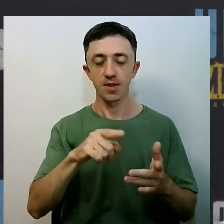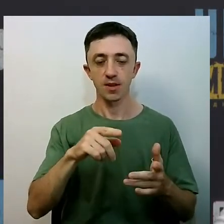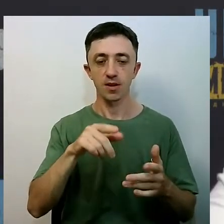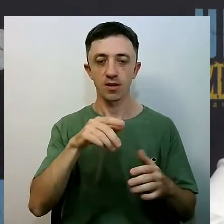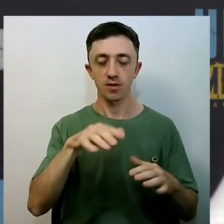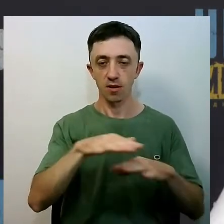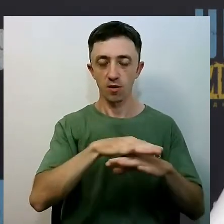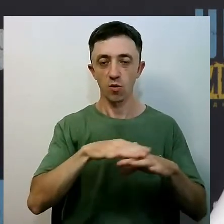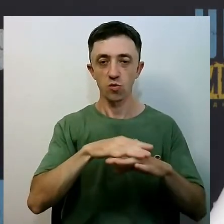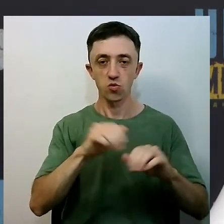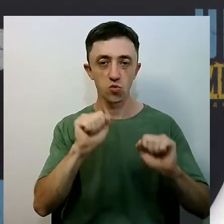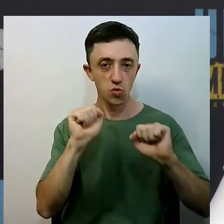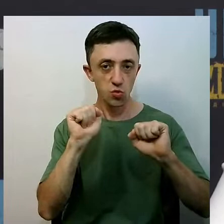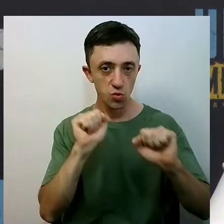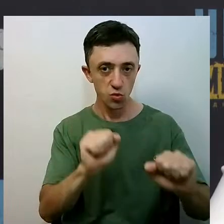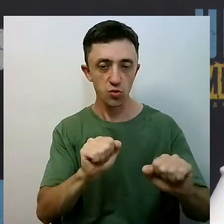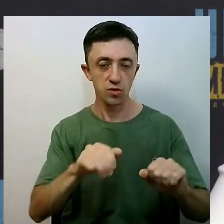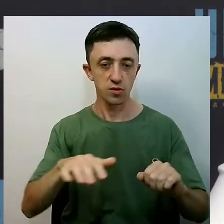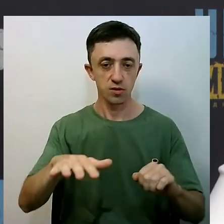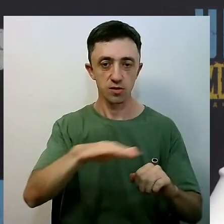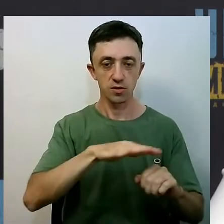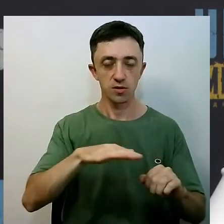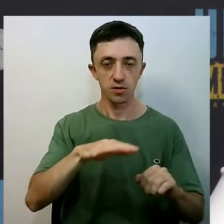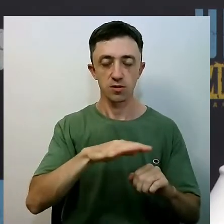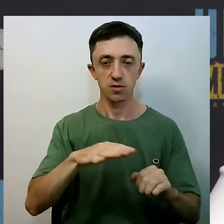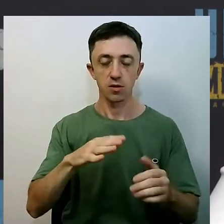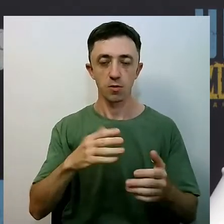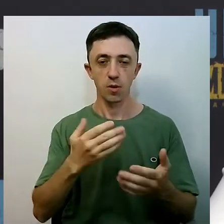and also the